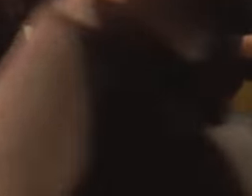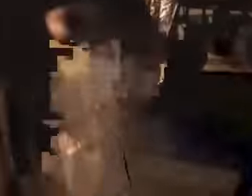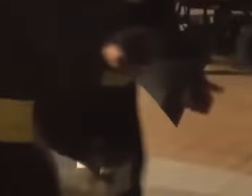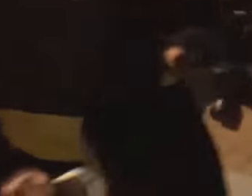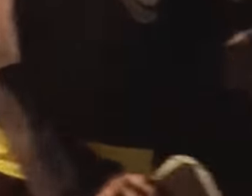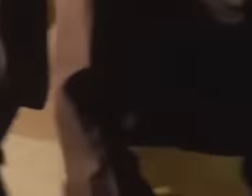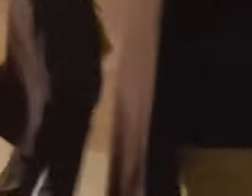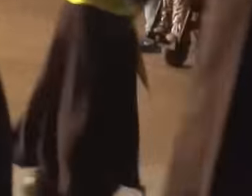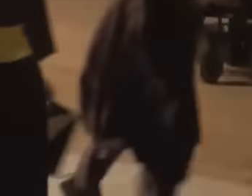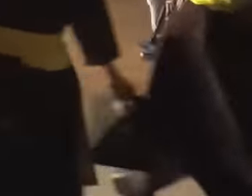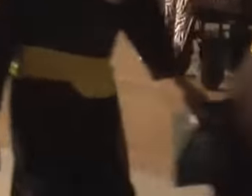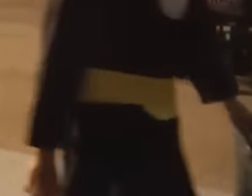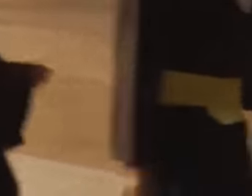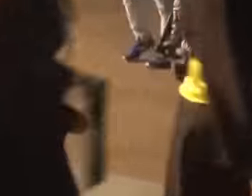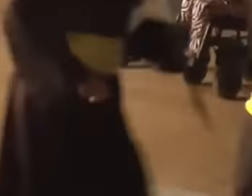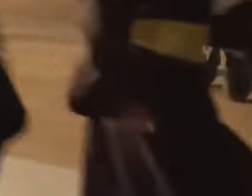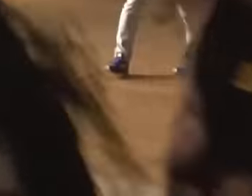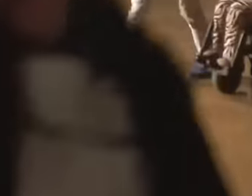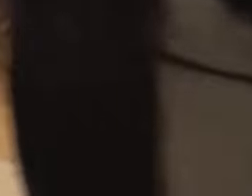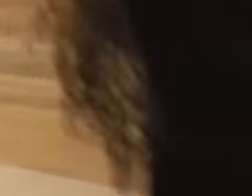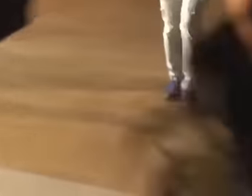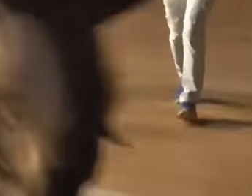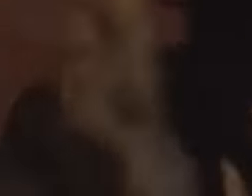never die. My father told me.